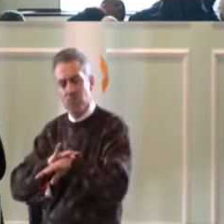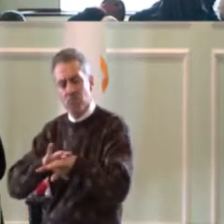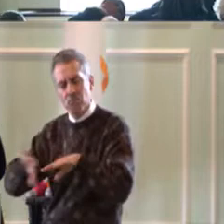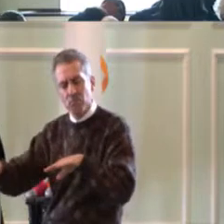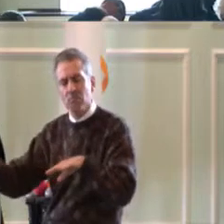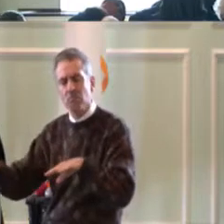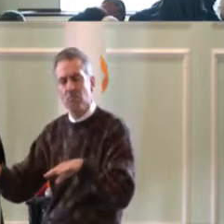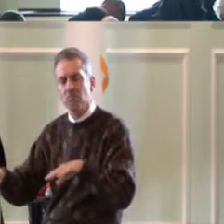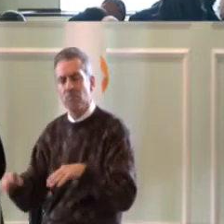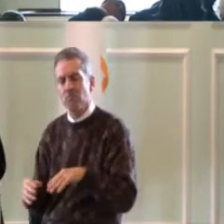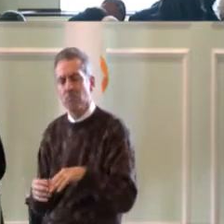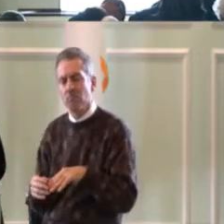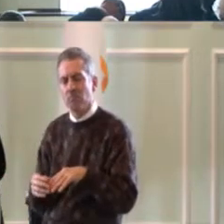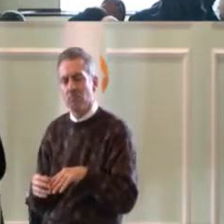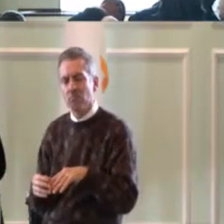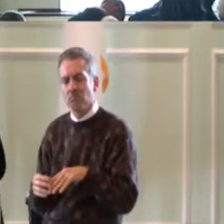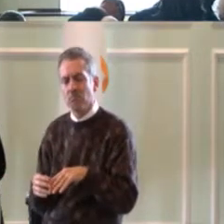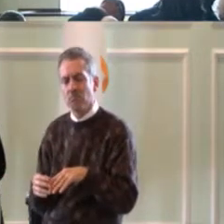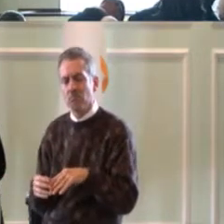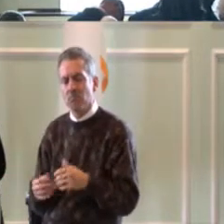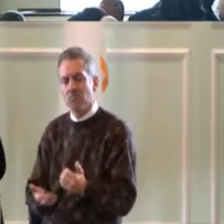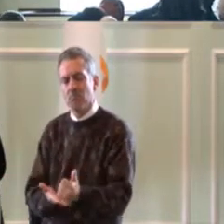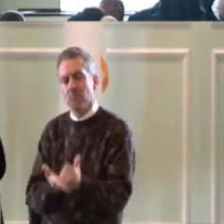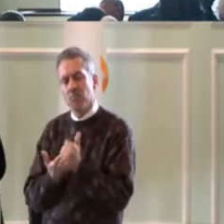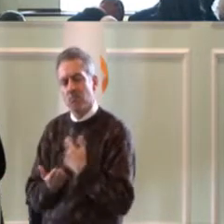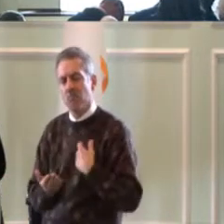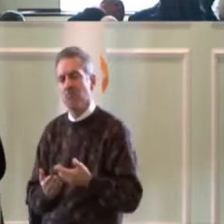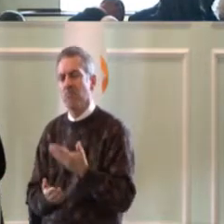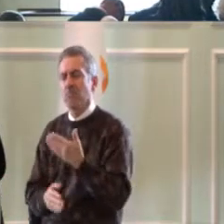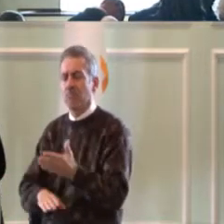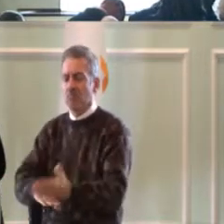Help us, Lord, to get better and not bitter.